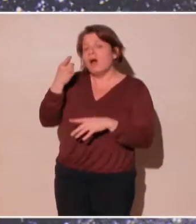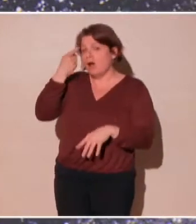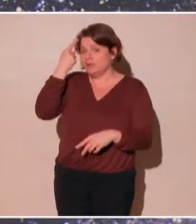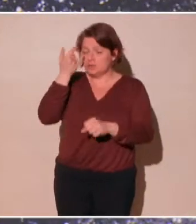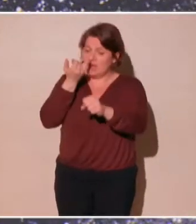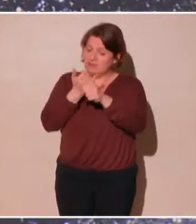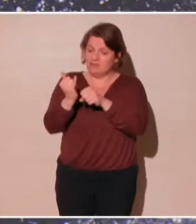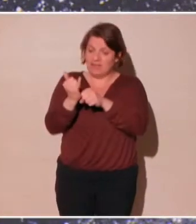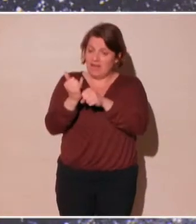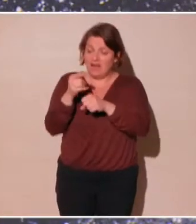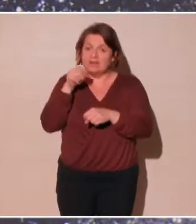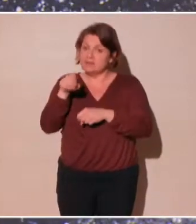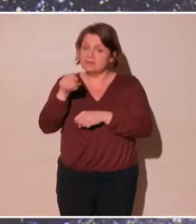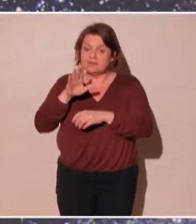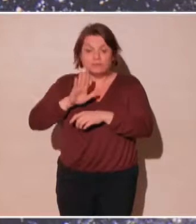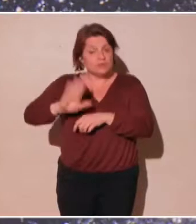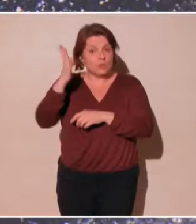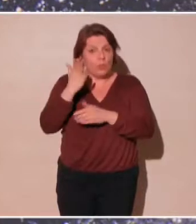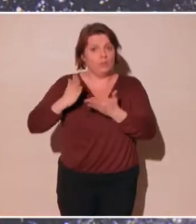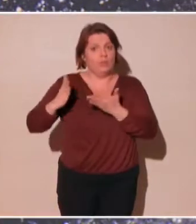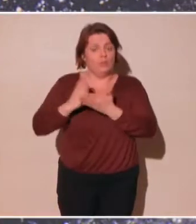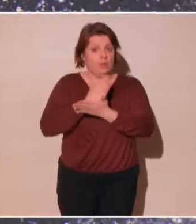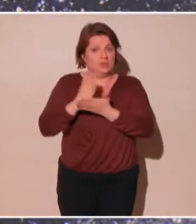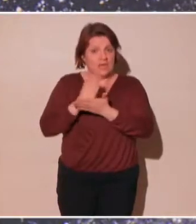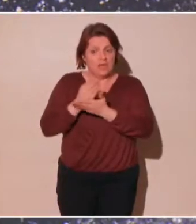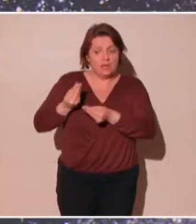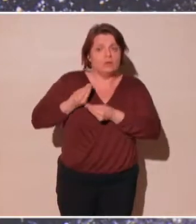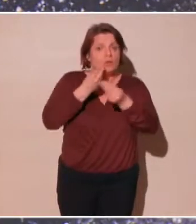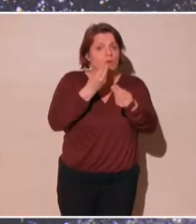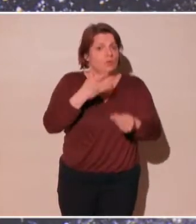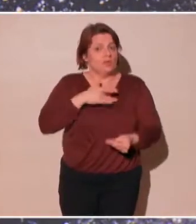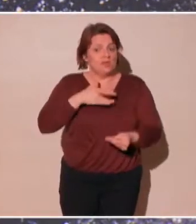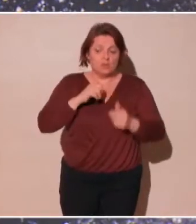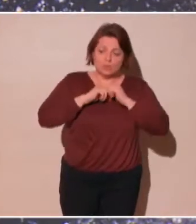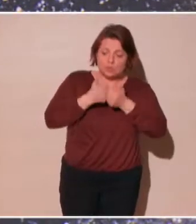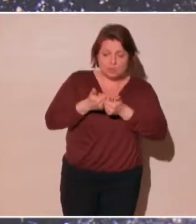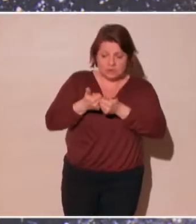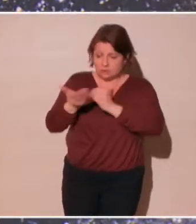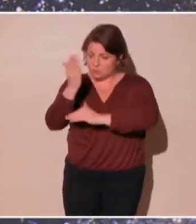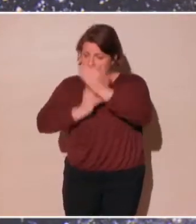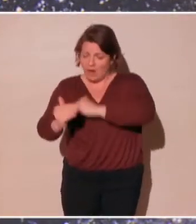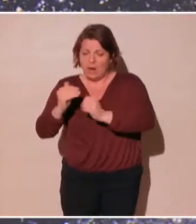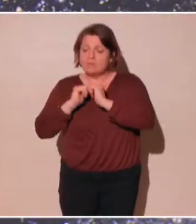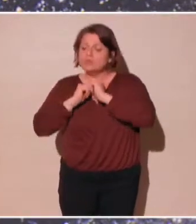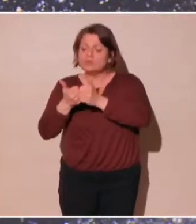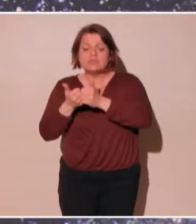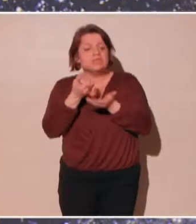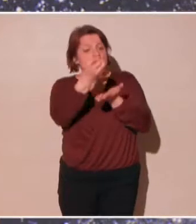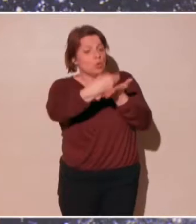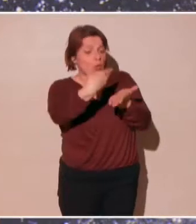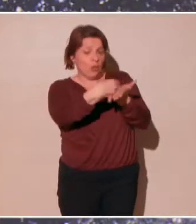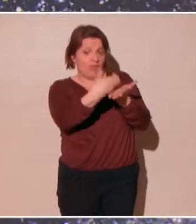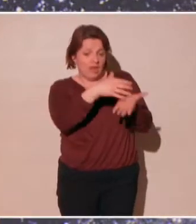really nothing but the project that it serves. Those who program AI determine what AI will do based